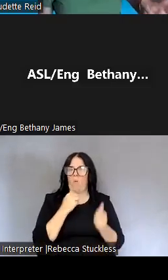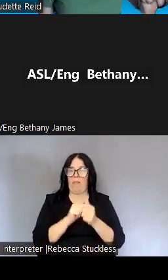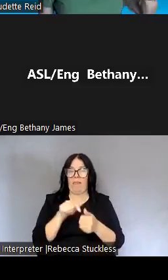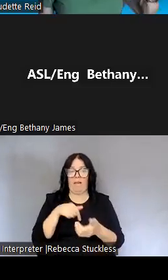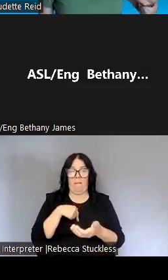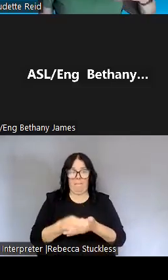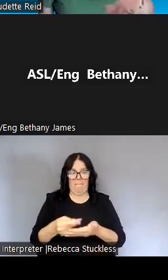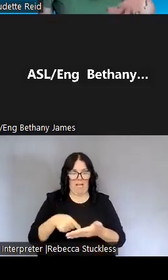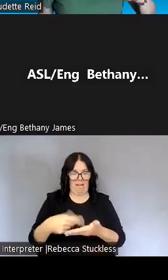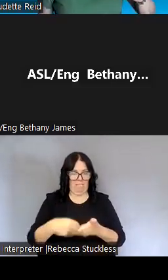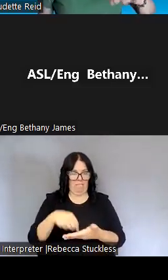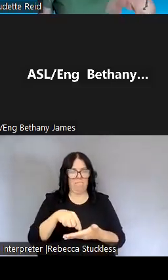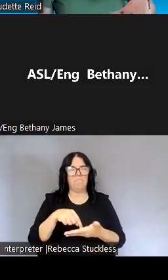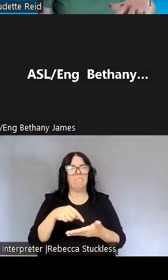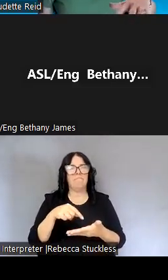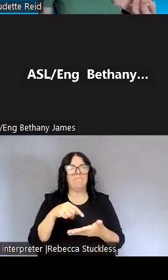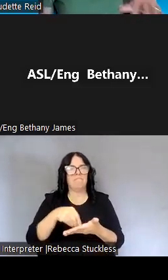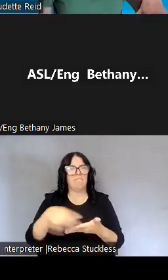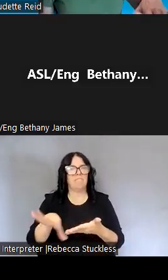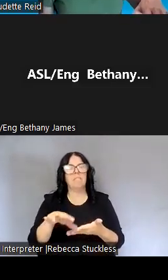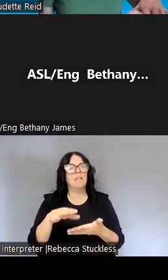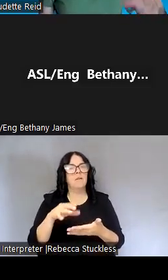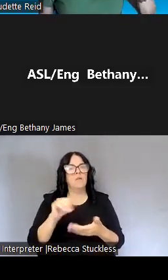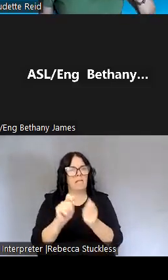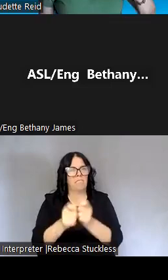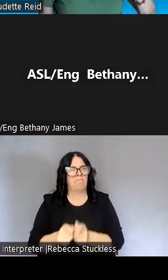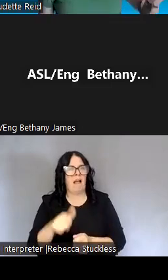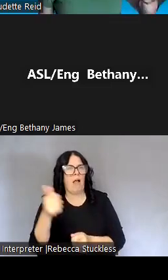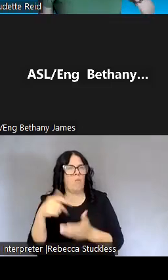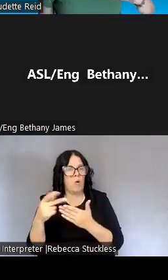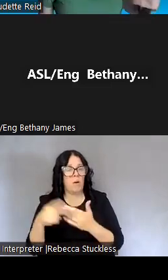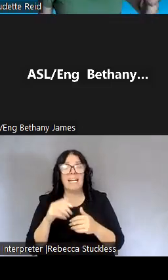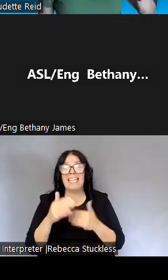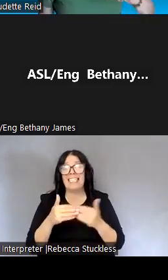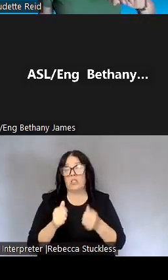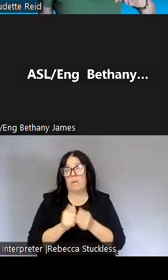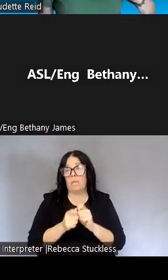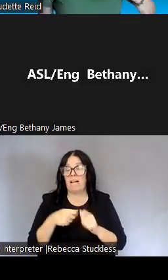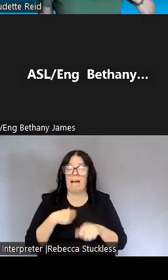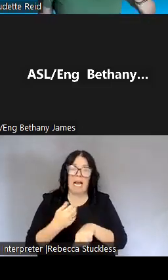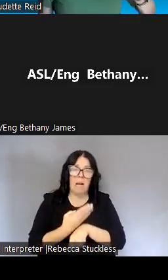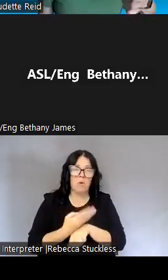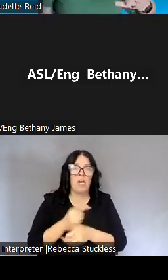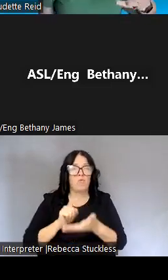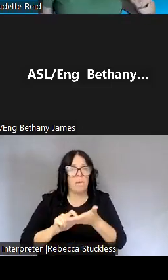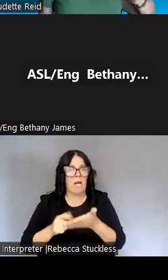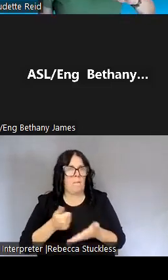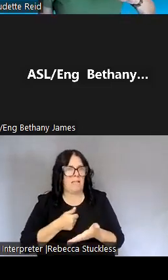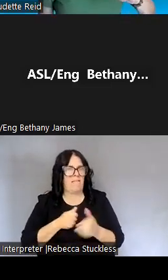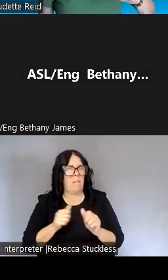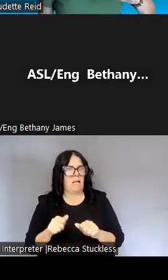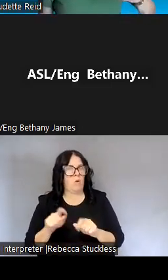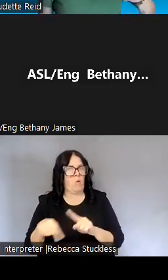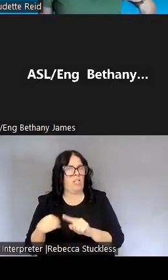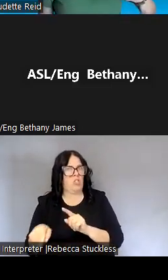phone. And it's a little easier to modify. Do-it-yourself upgrades and repairs are possible when you're